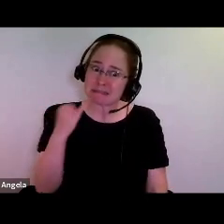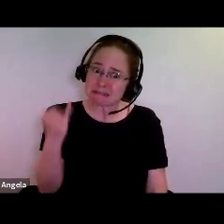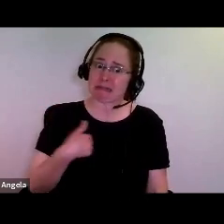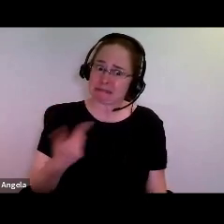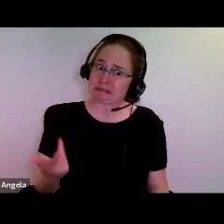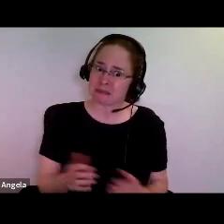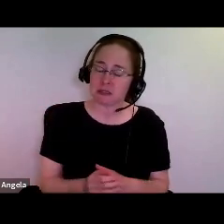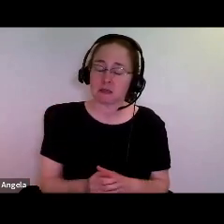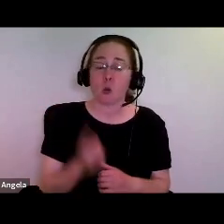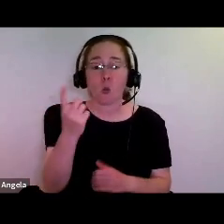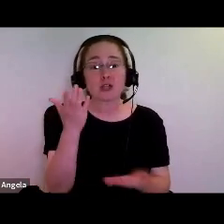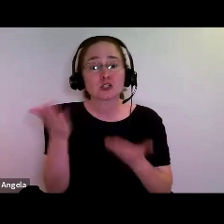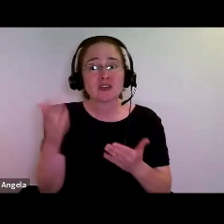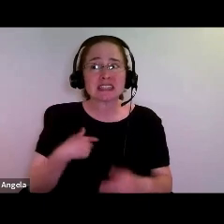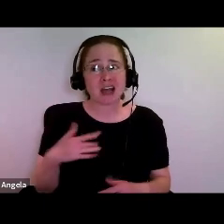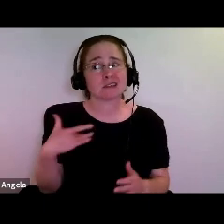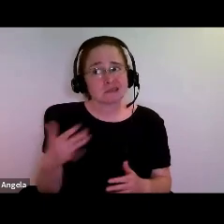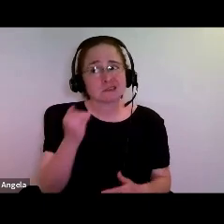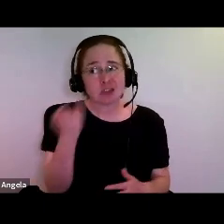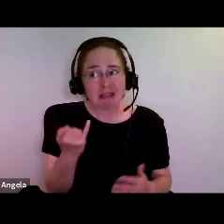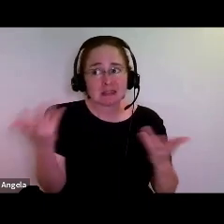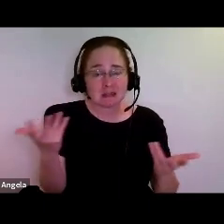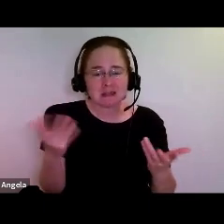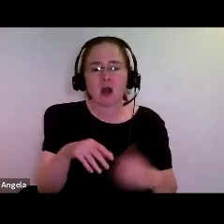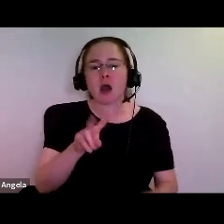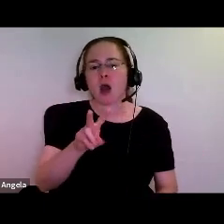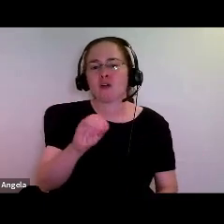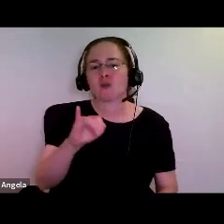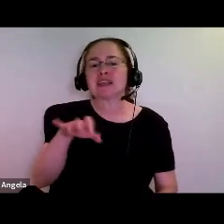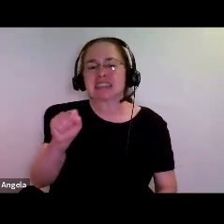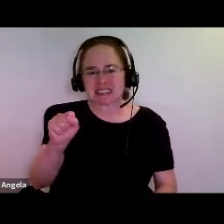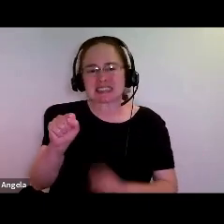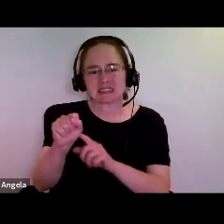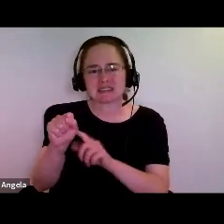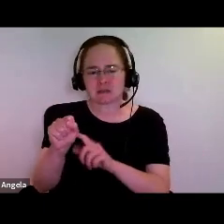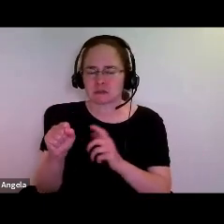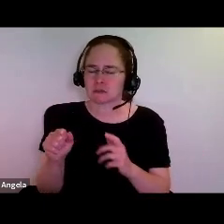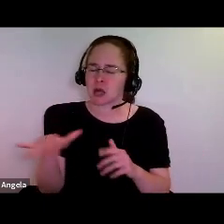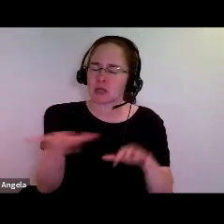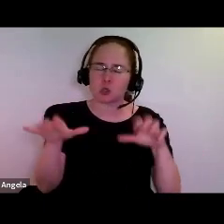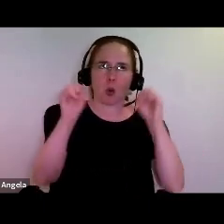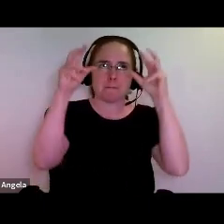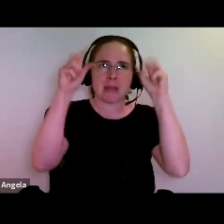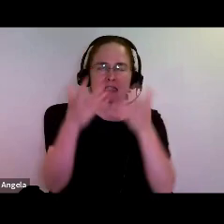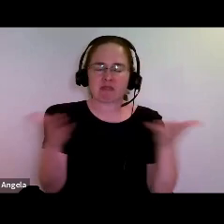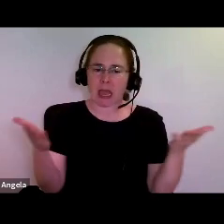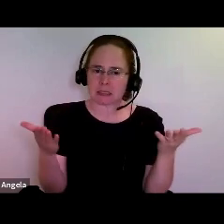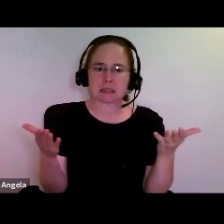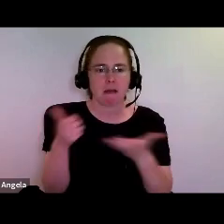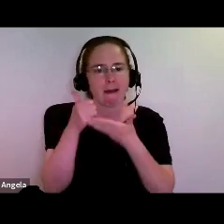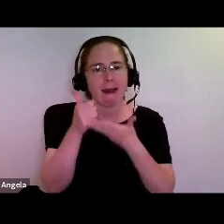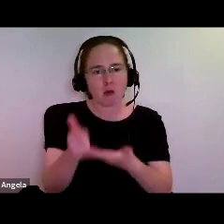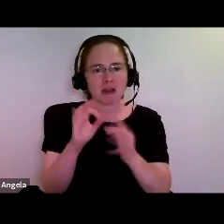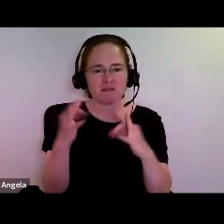And one of those services I'm frequently jealous of is Voices. They do amazing things,